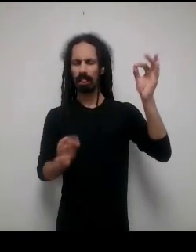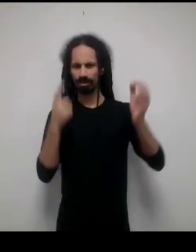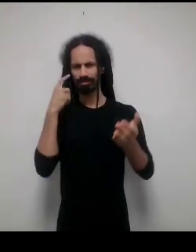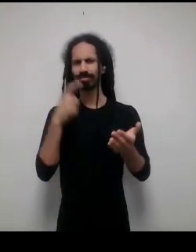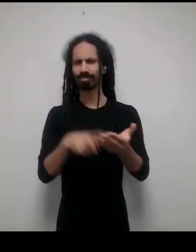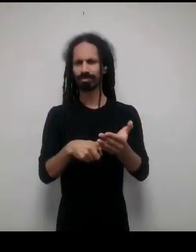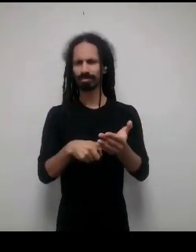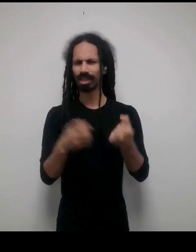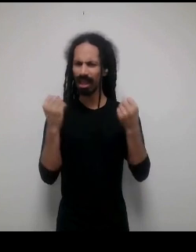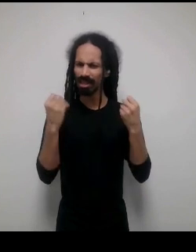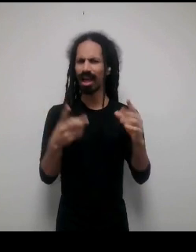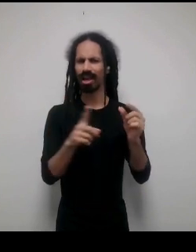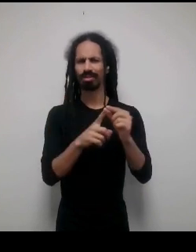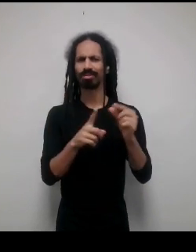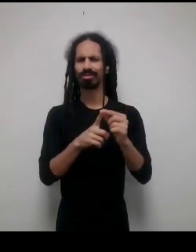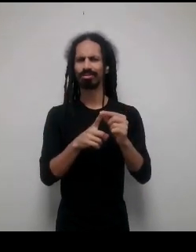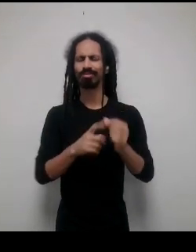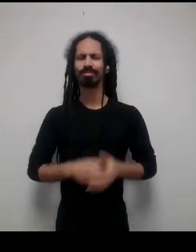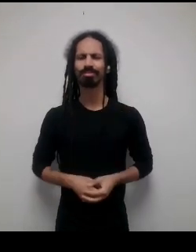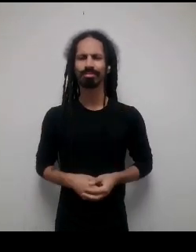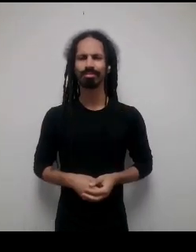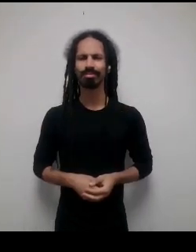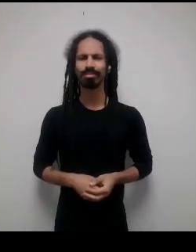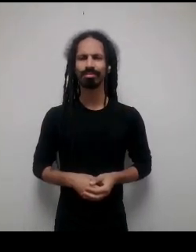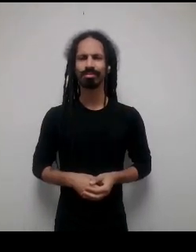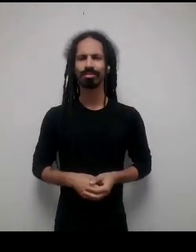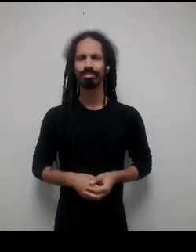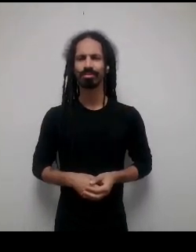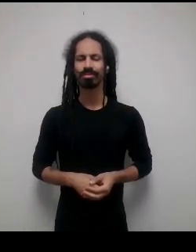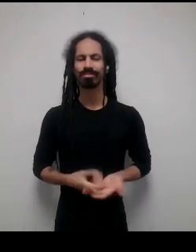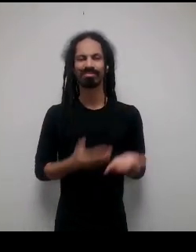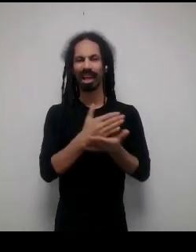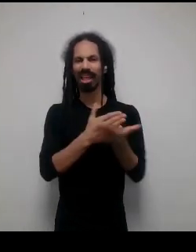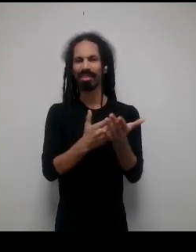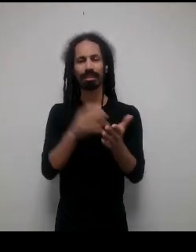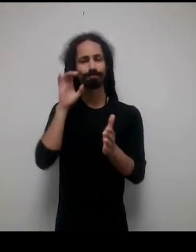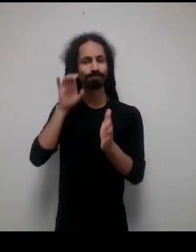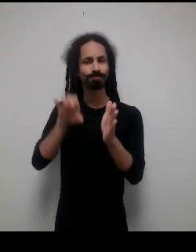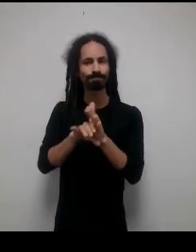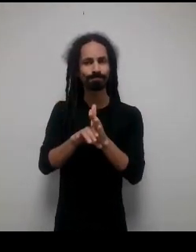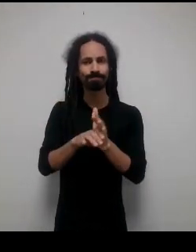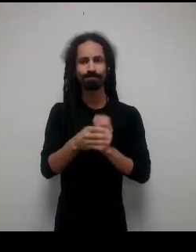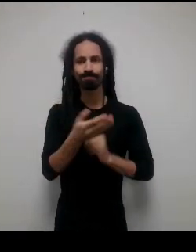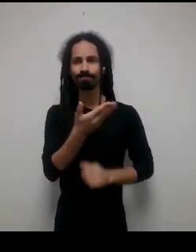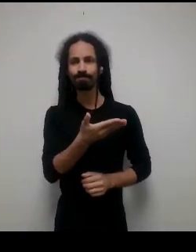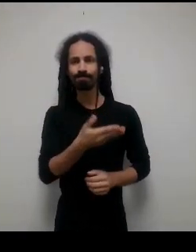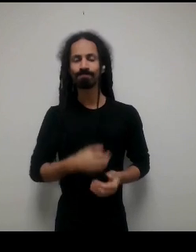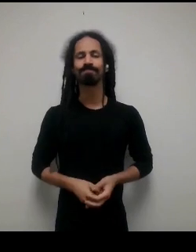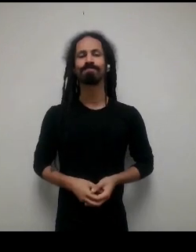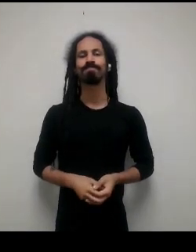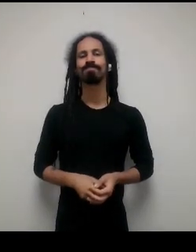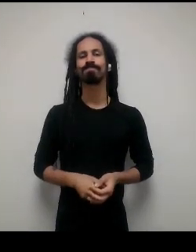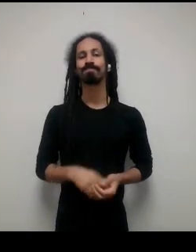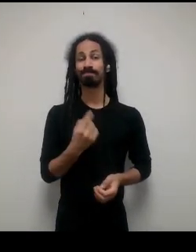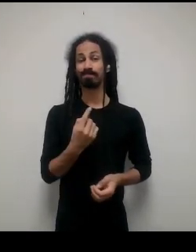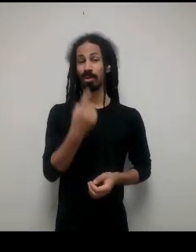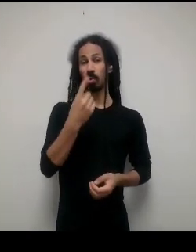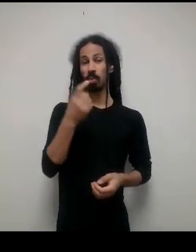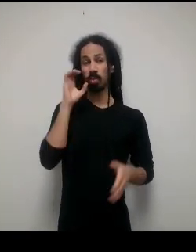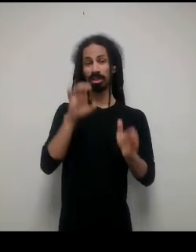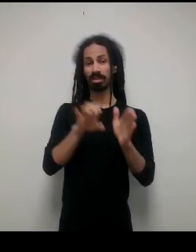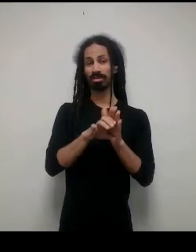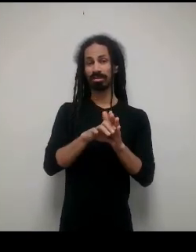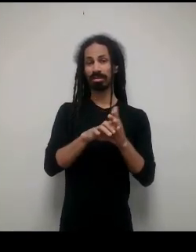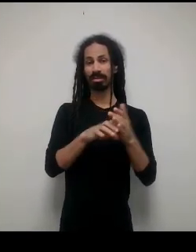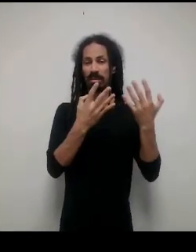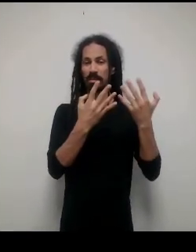text. There are some clip arts here. We see that one clip art is in the way, is kind